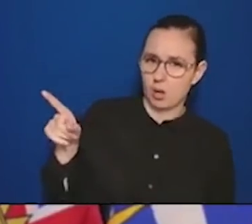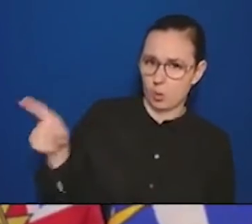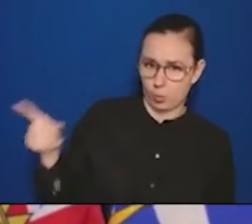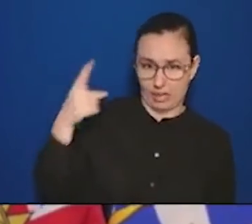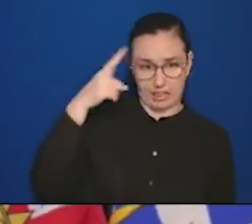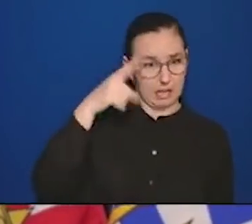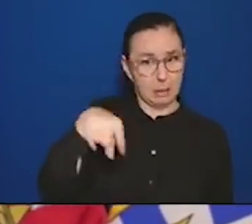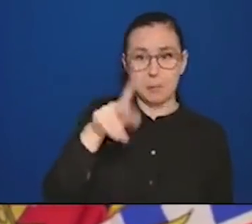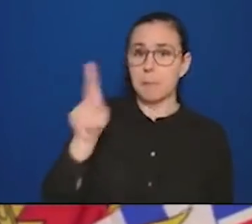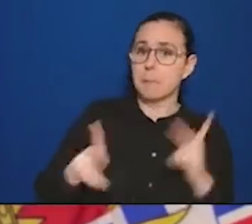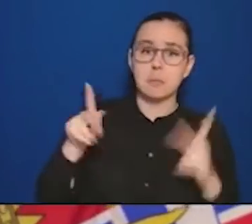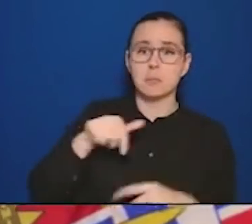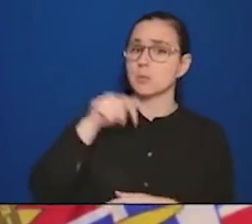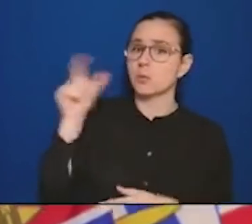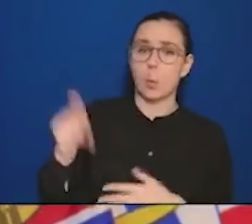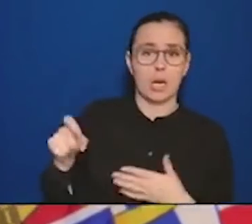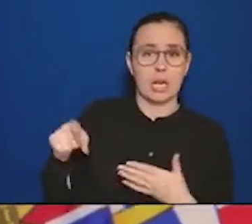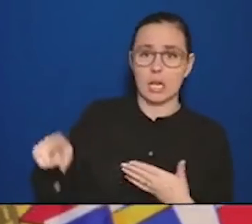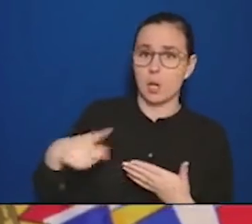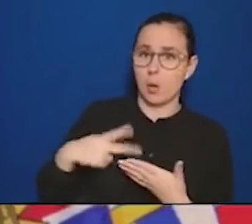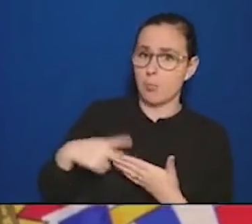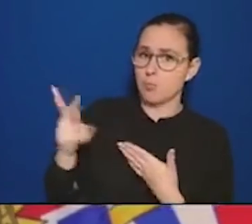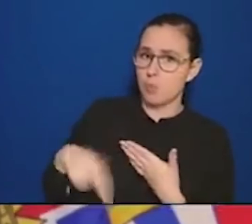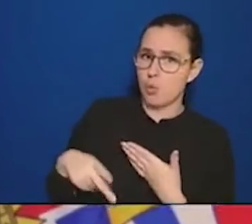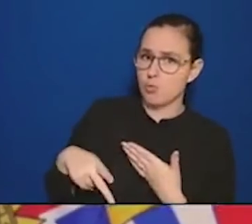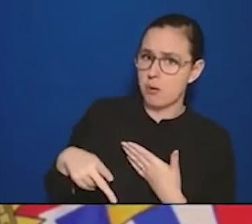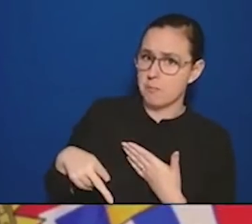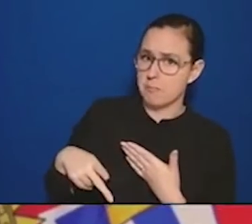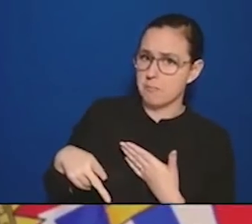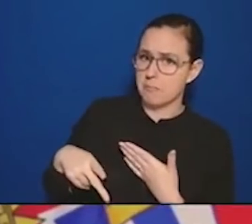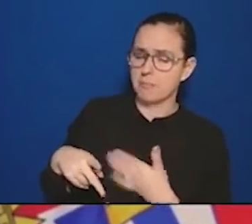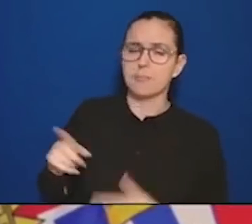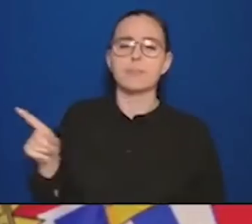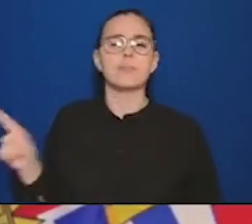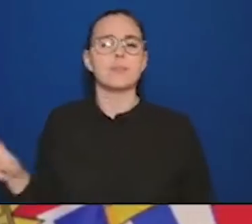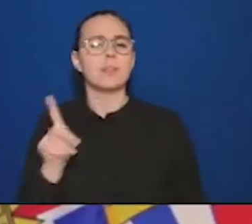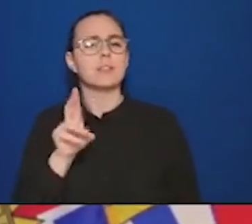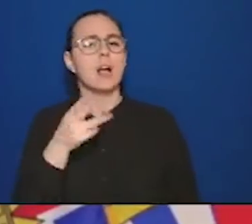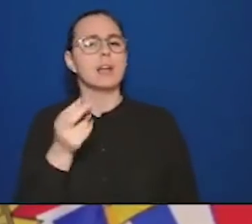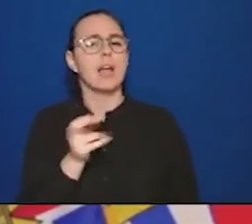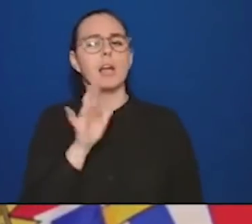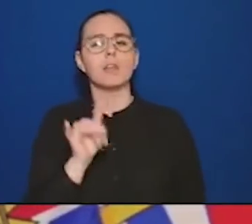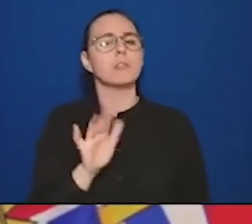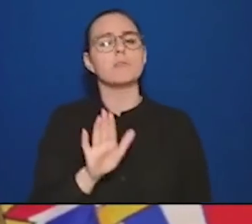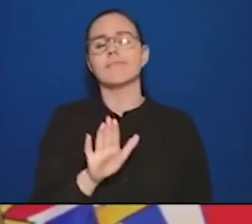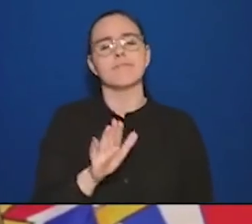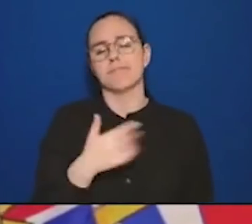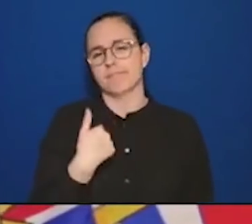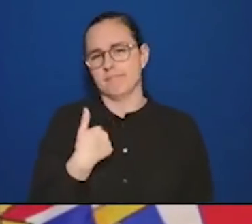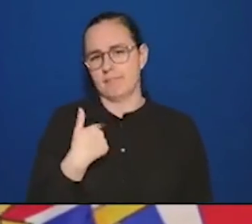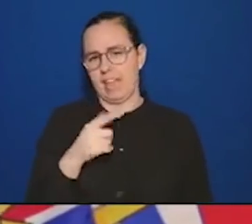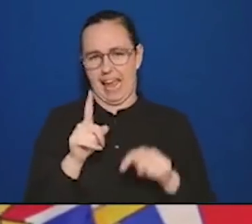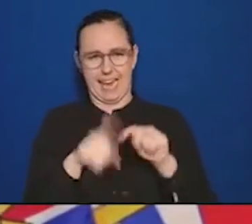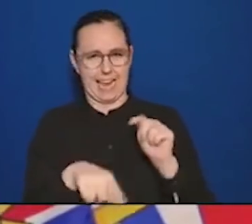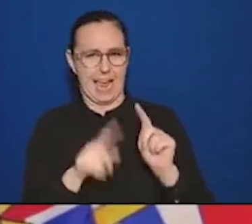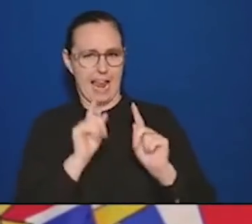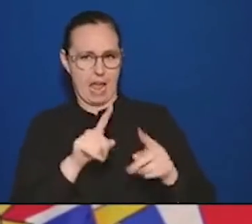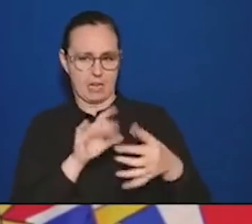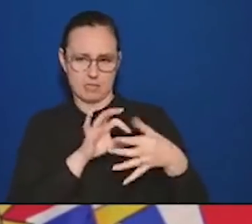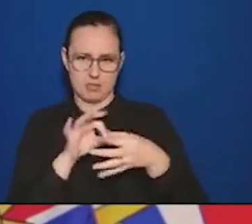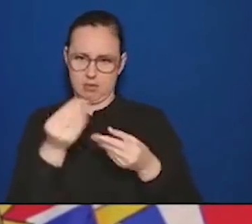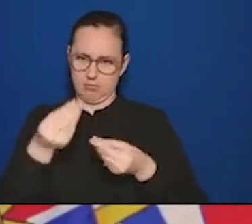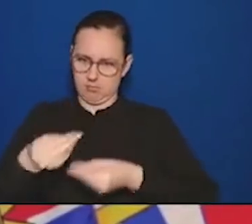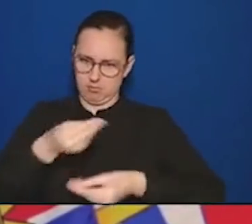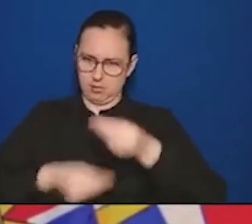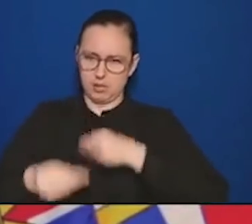I can't talk to the budget issues, but I will say that when we look at the impact that outbreaks have had in workplaces, and